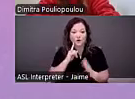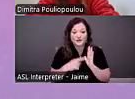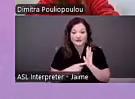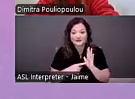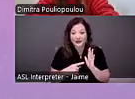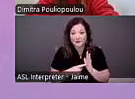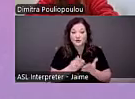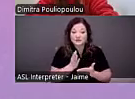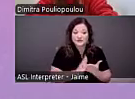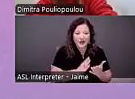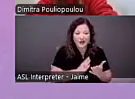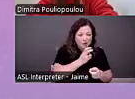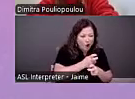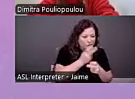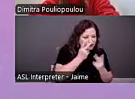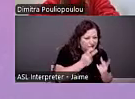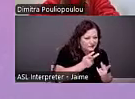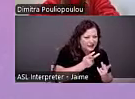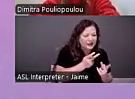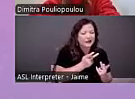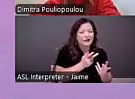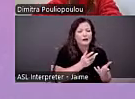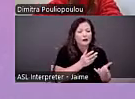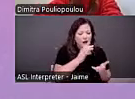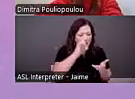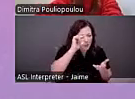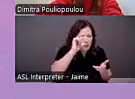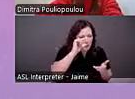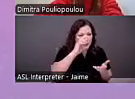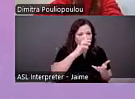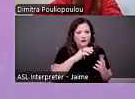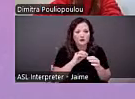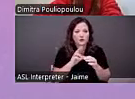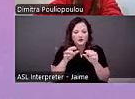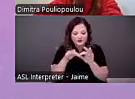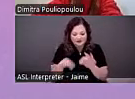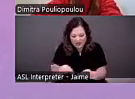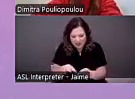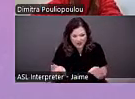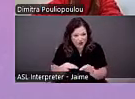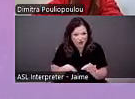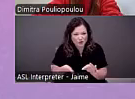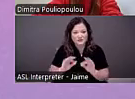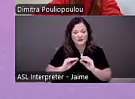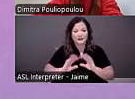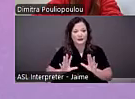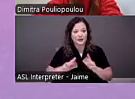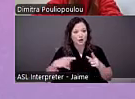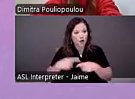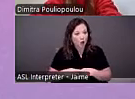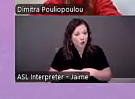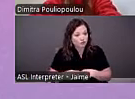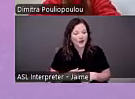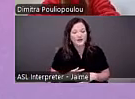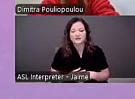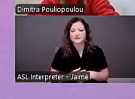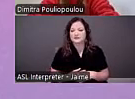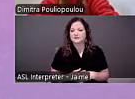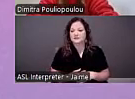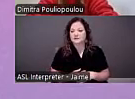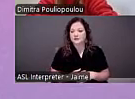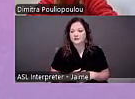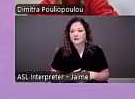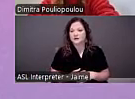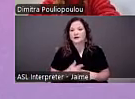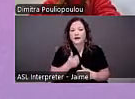were hard to see for people with visual impairments, or video subtitles needed clearer contrast, and each